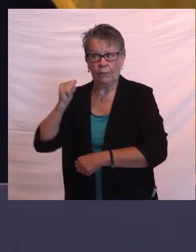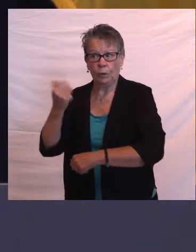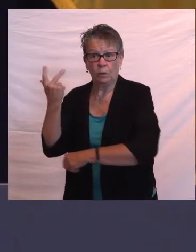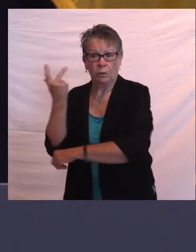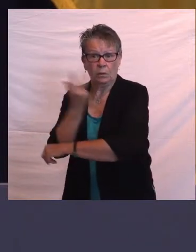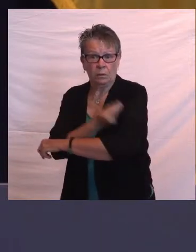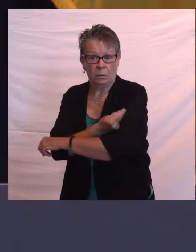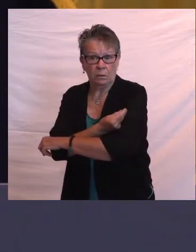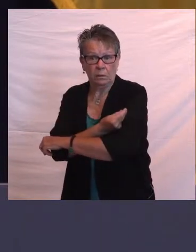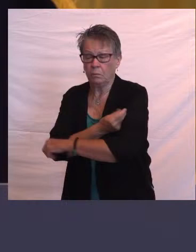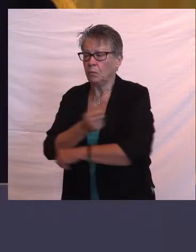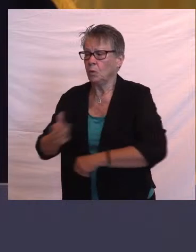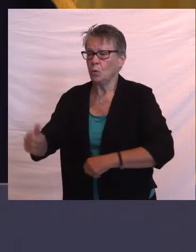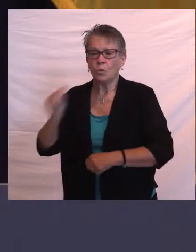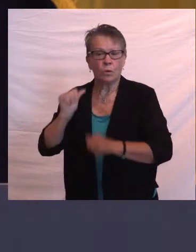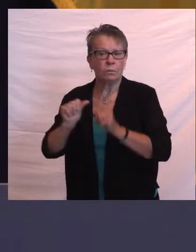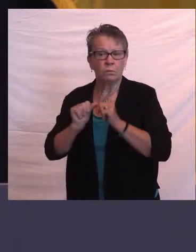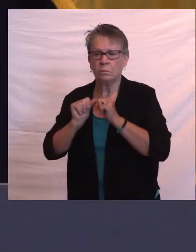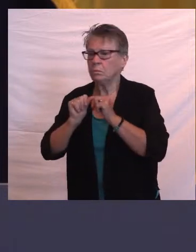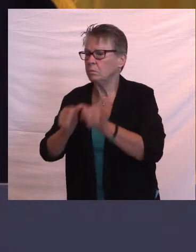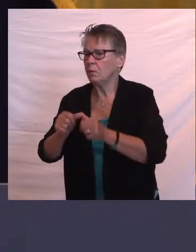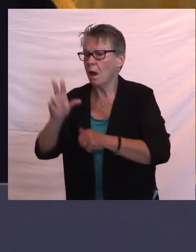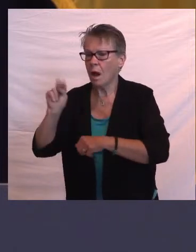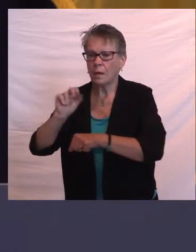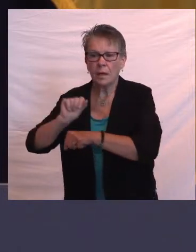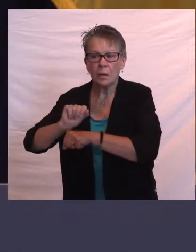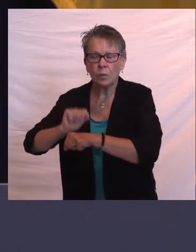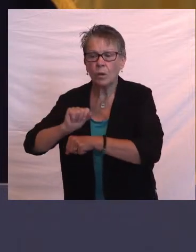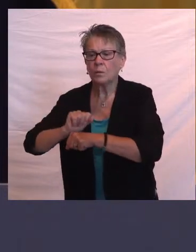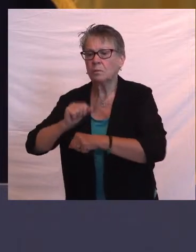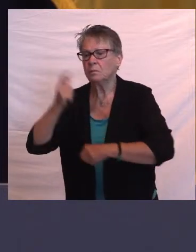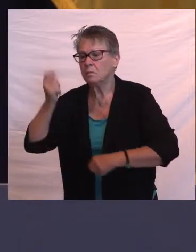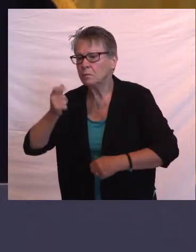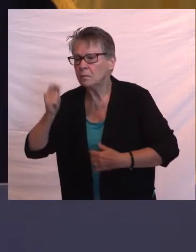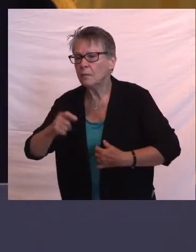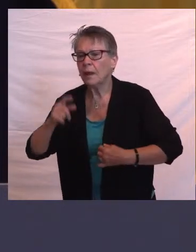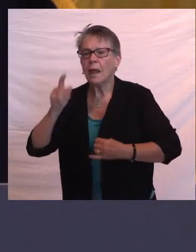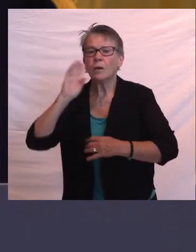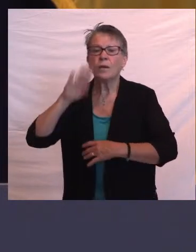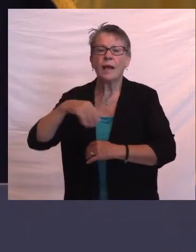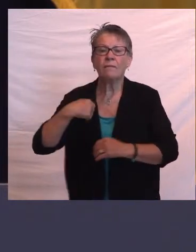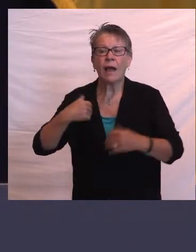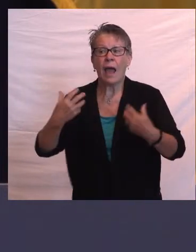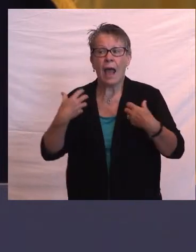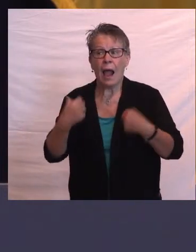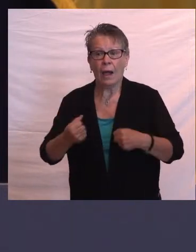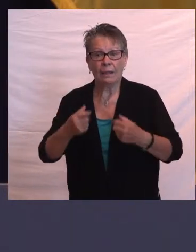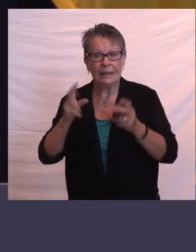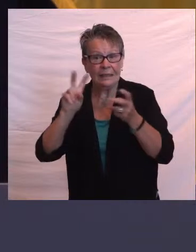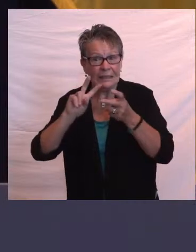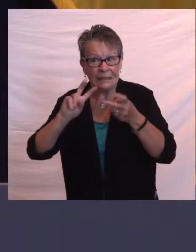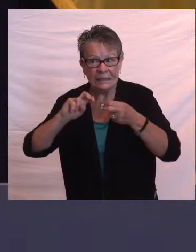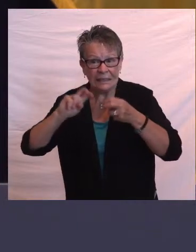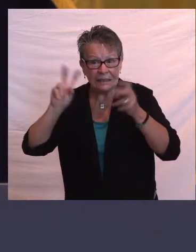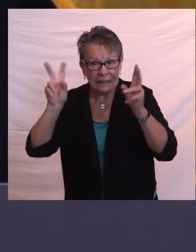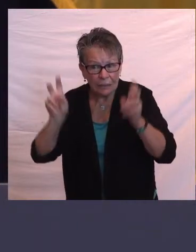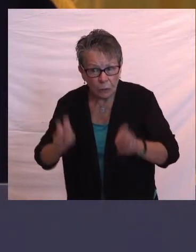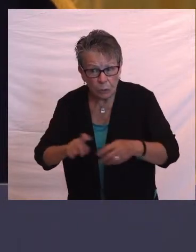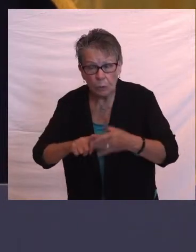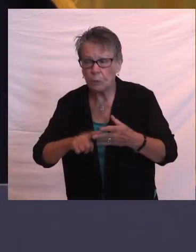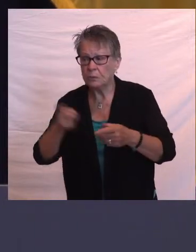is your opinion of this, and would you consider the same kind of situation for us here in New Jersey? Even